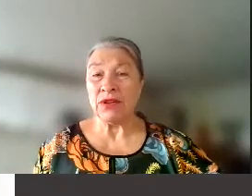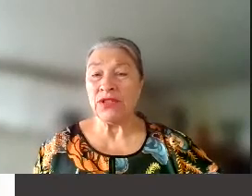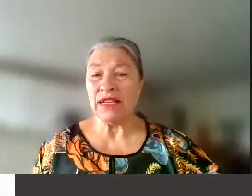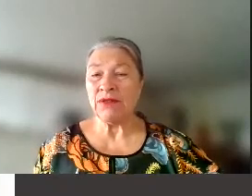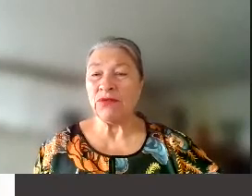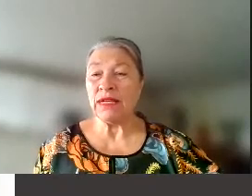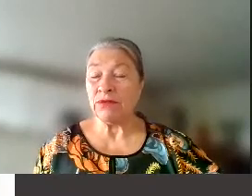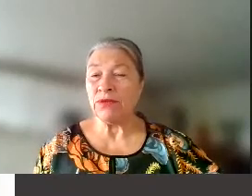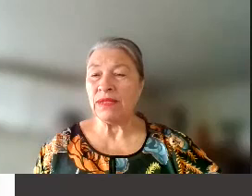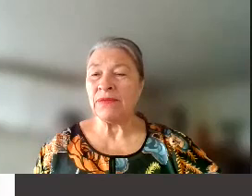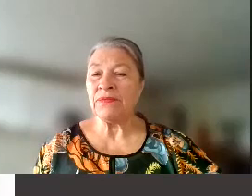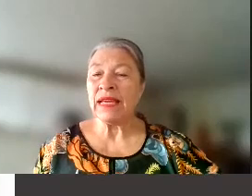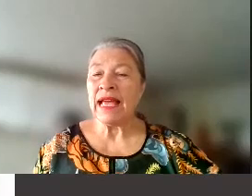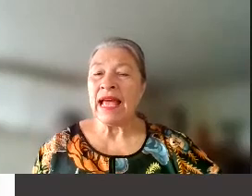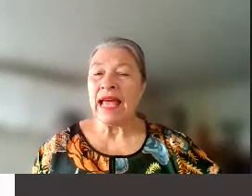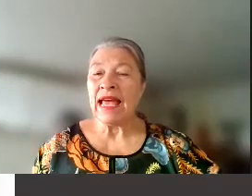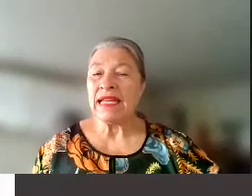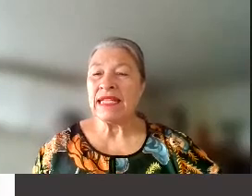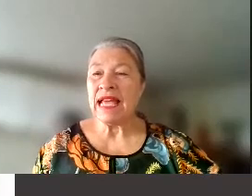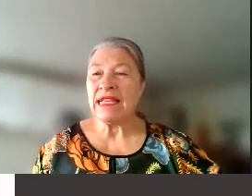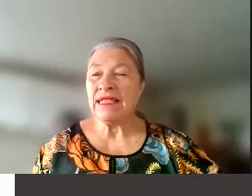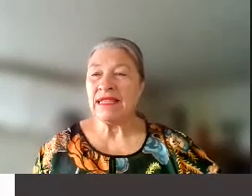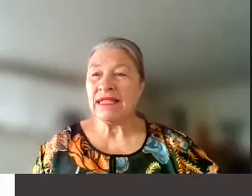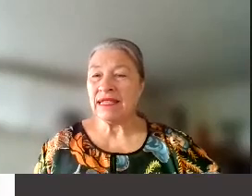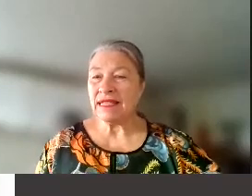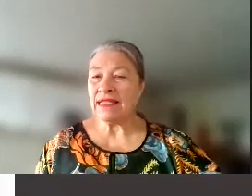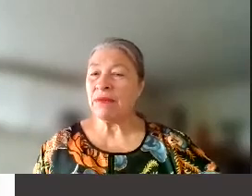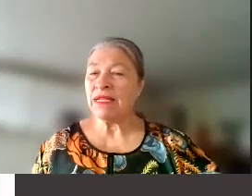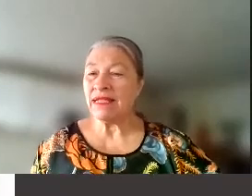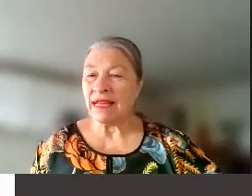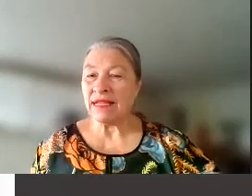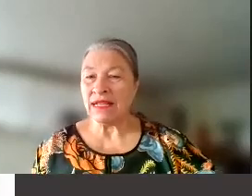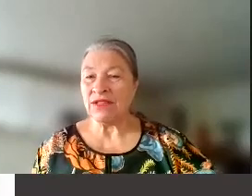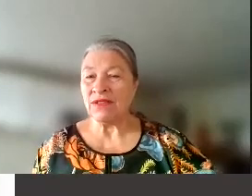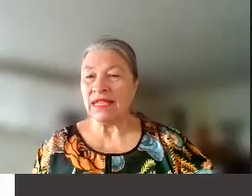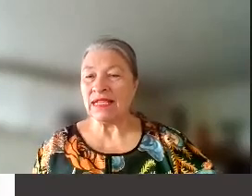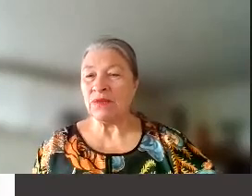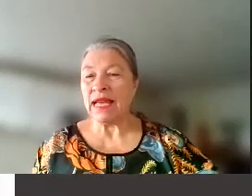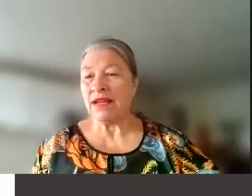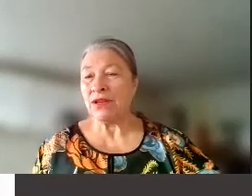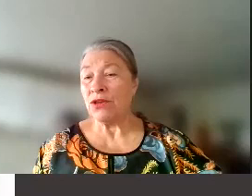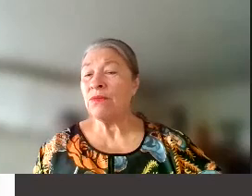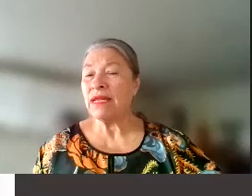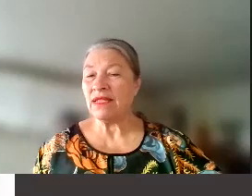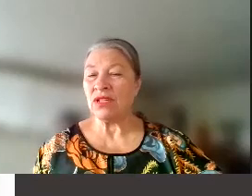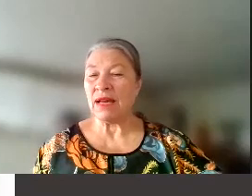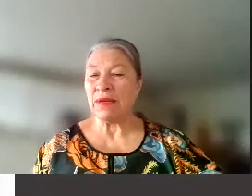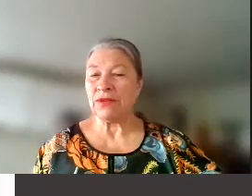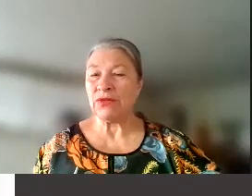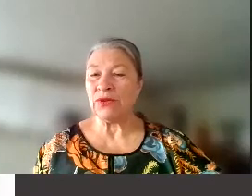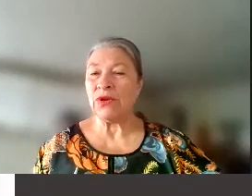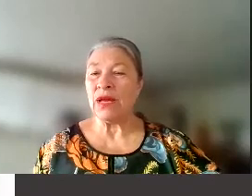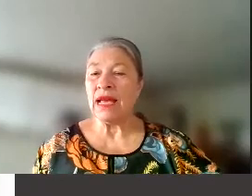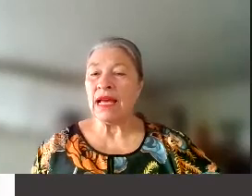our alert levels. And as summer started in New Zealand, we had a new message